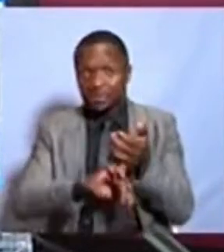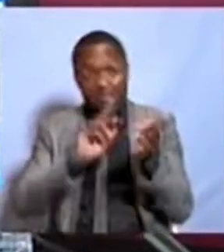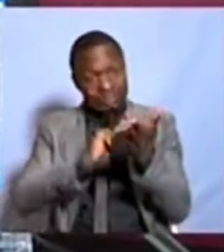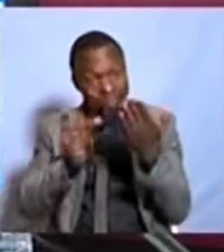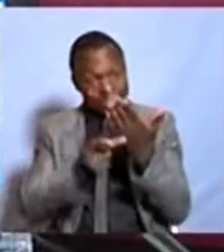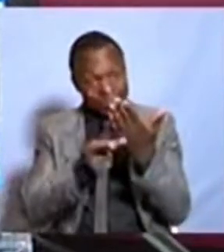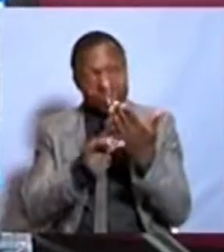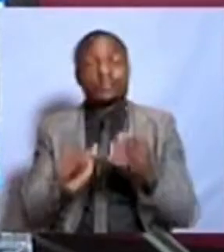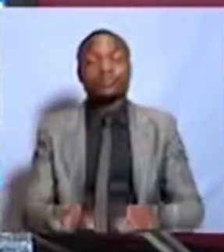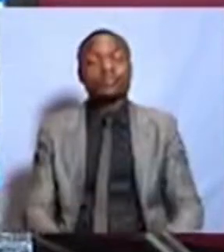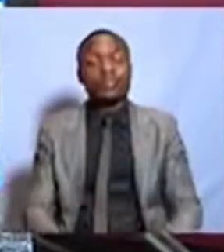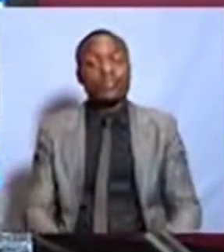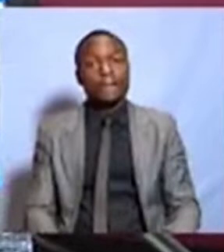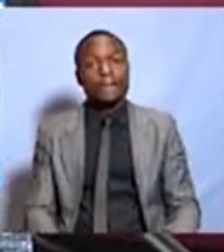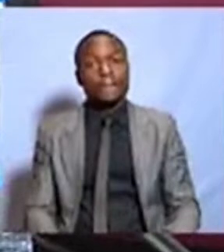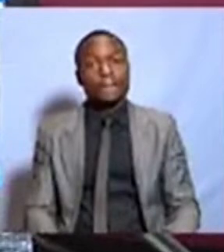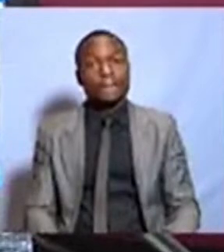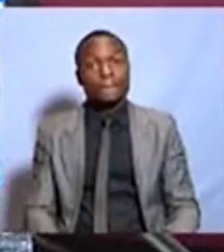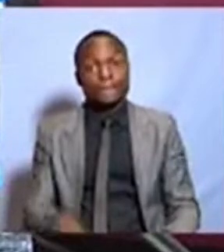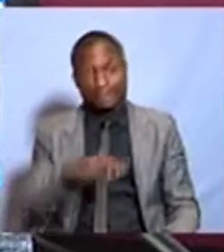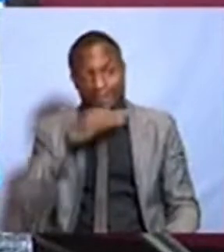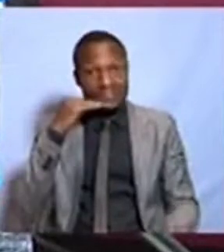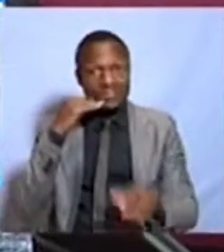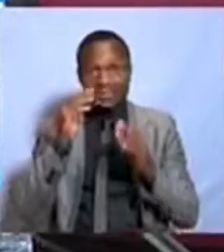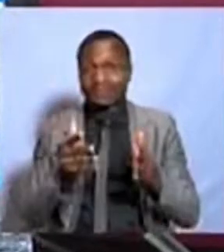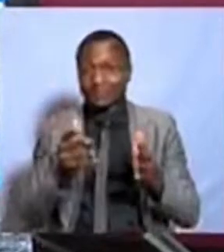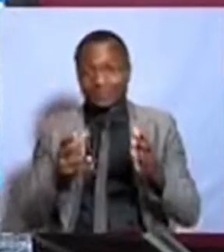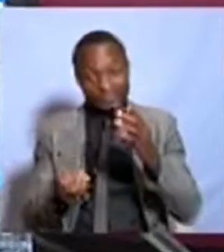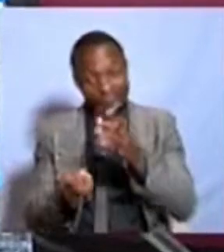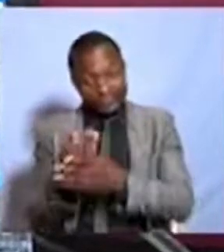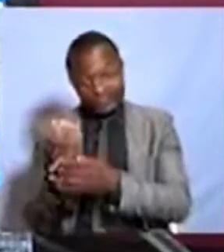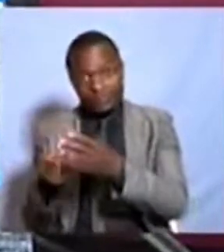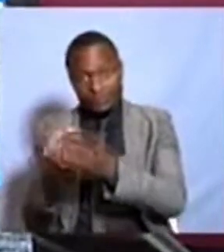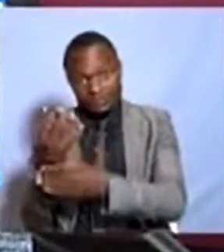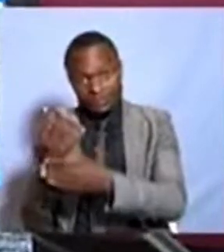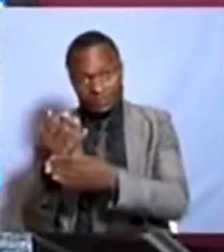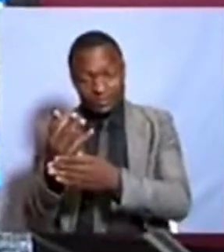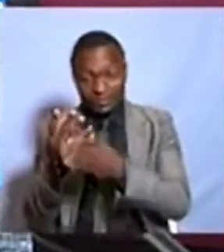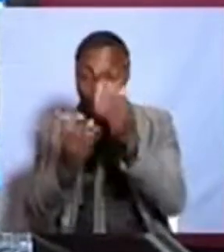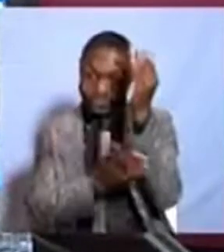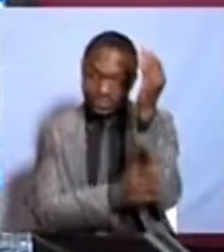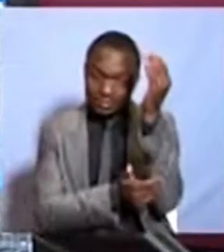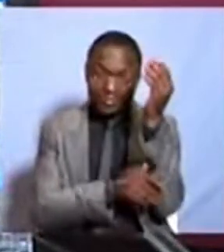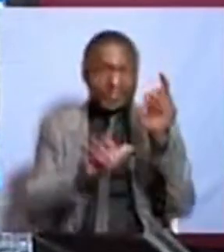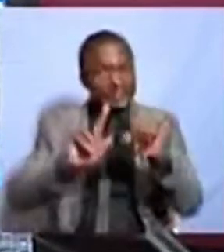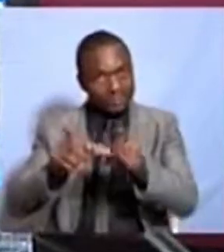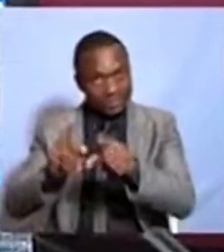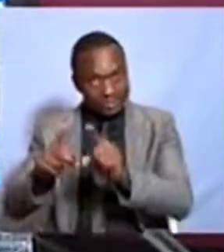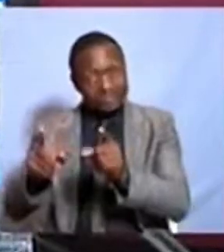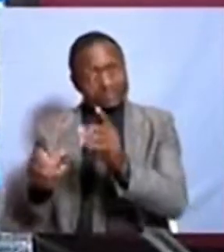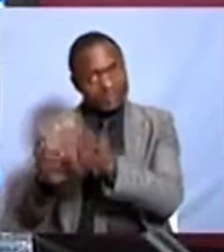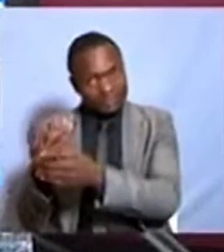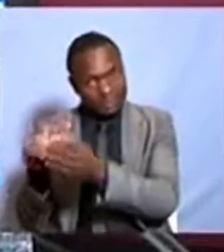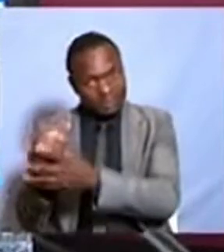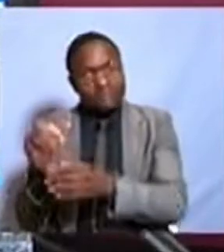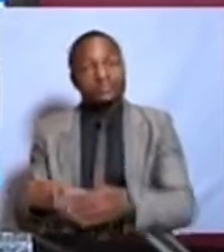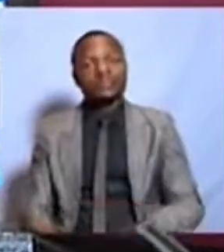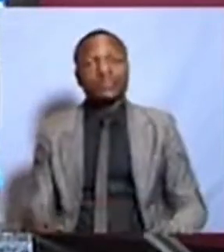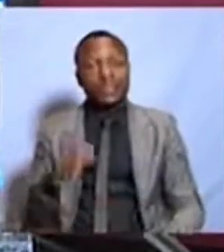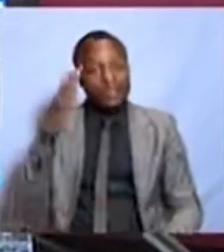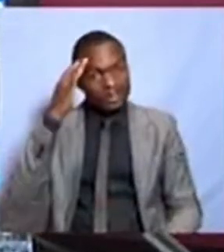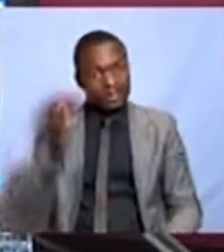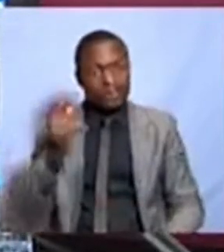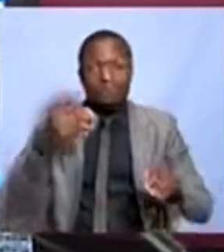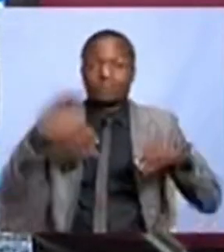when the farmer has grown their produce and their produce rather, where are they